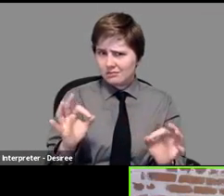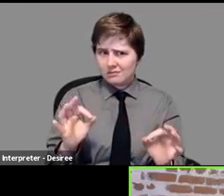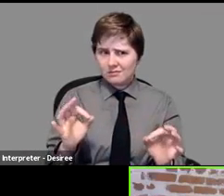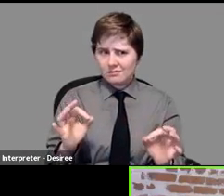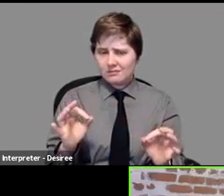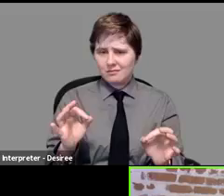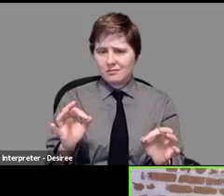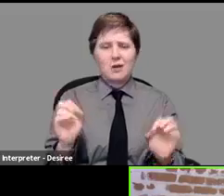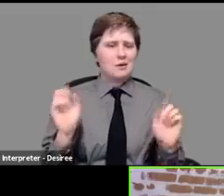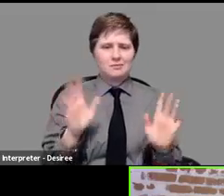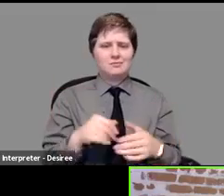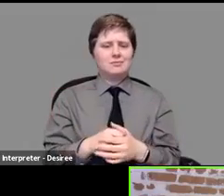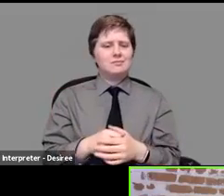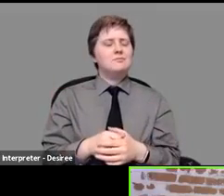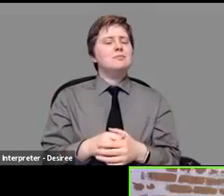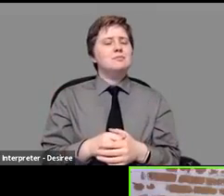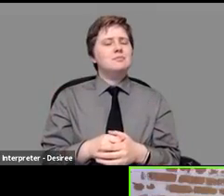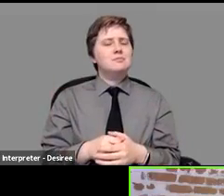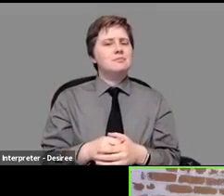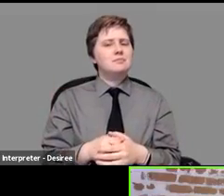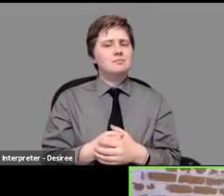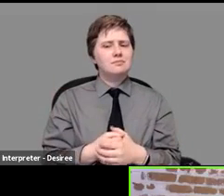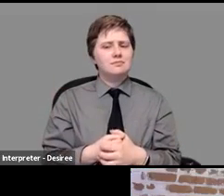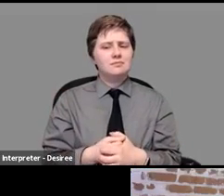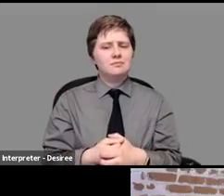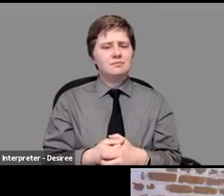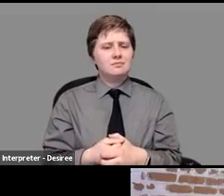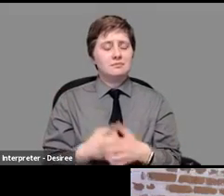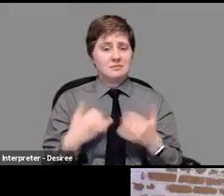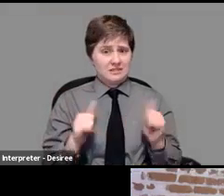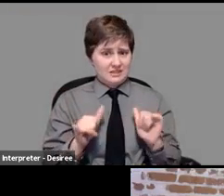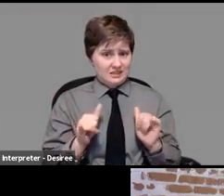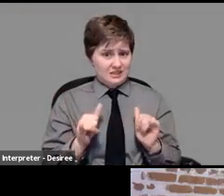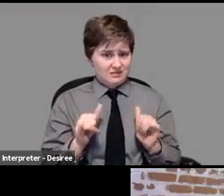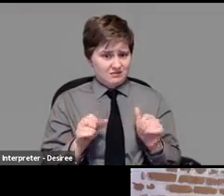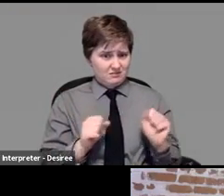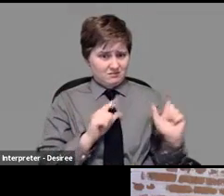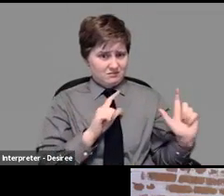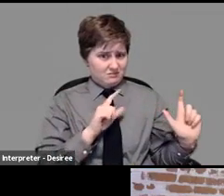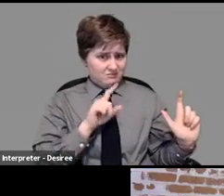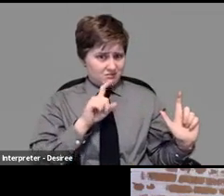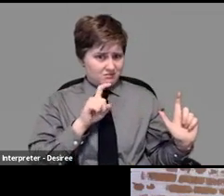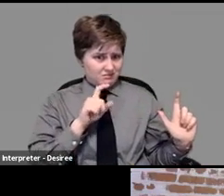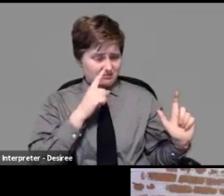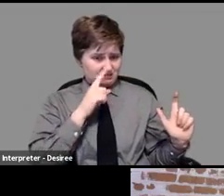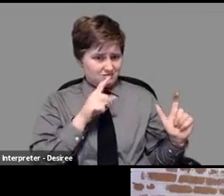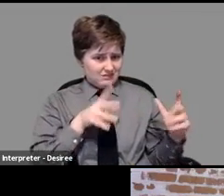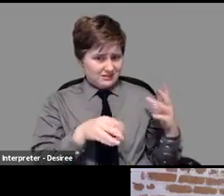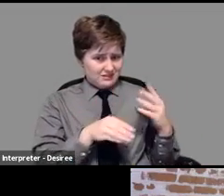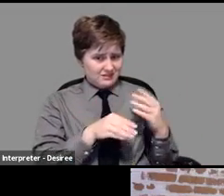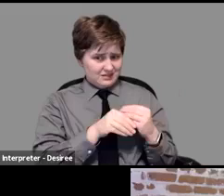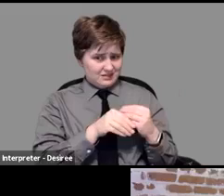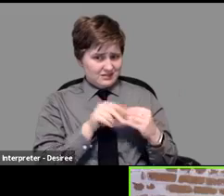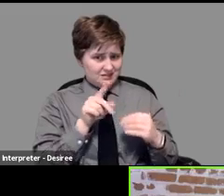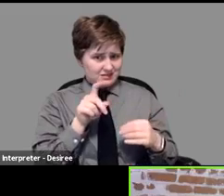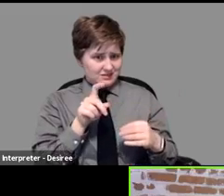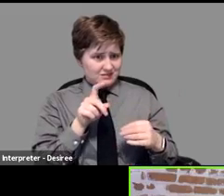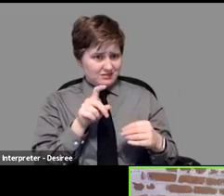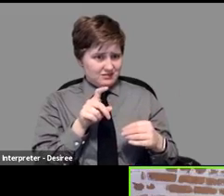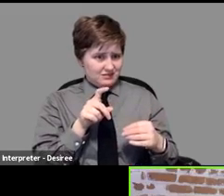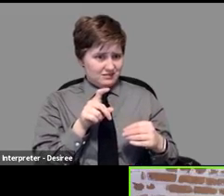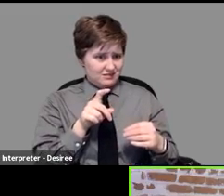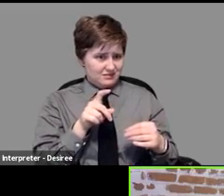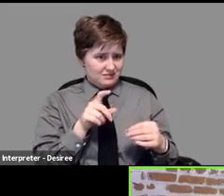Weird. Is Sarah still on? Sarah, can you add my slide?